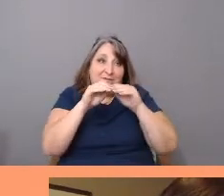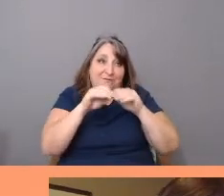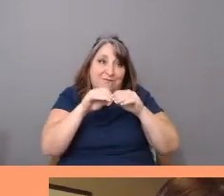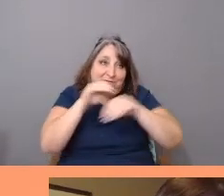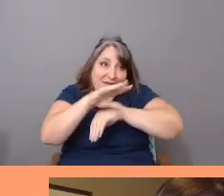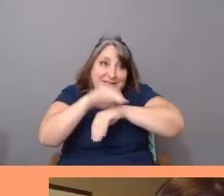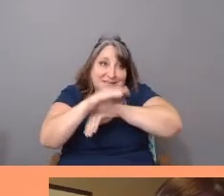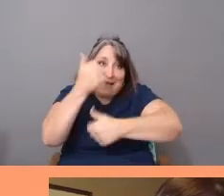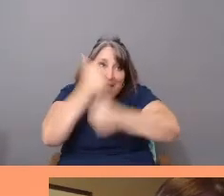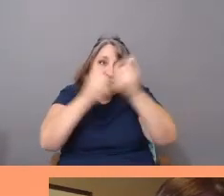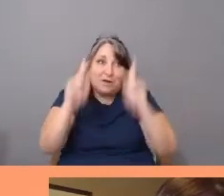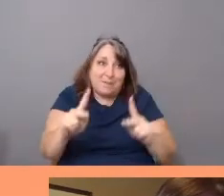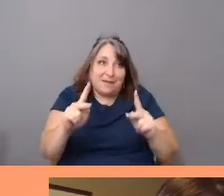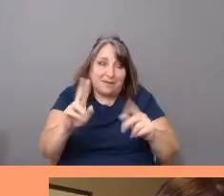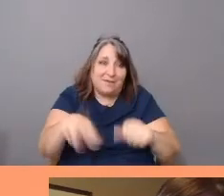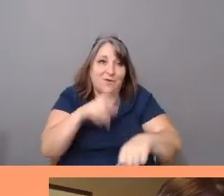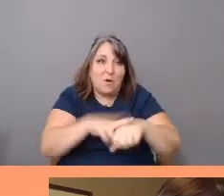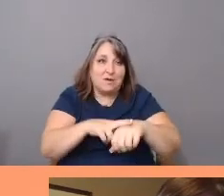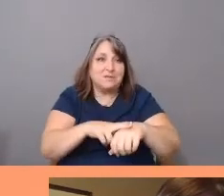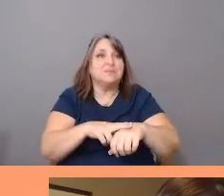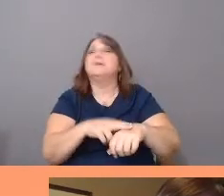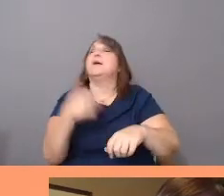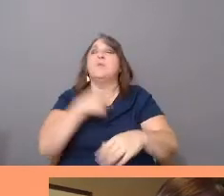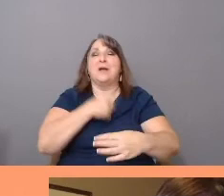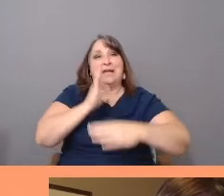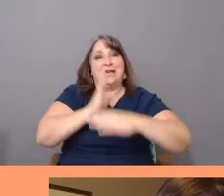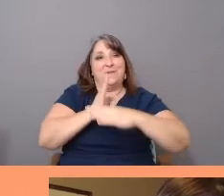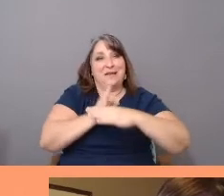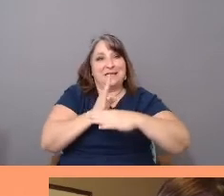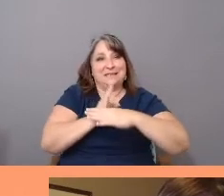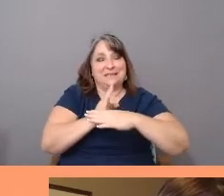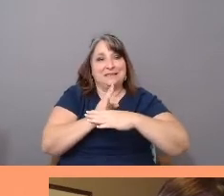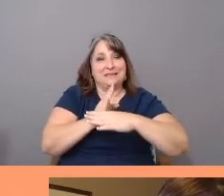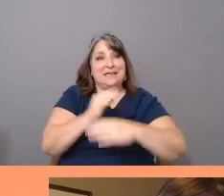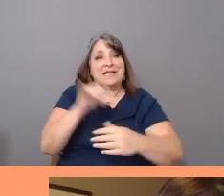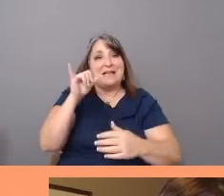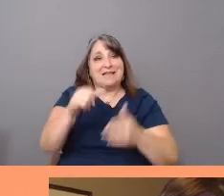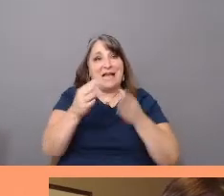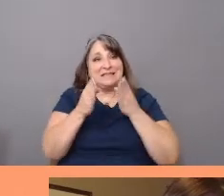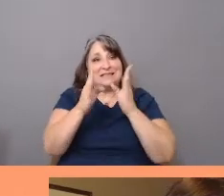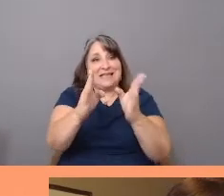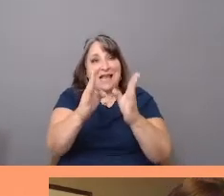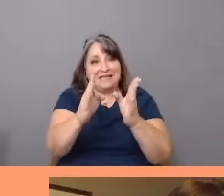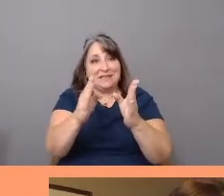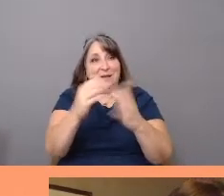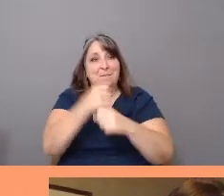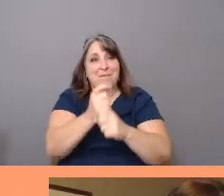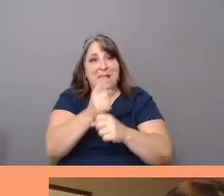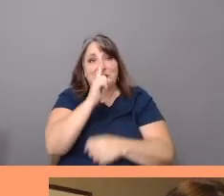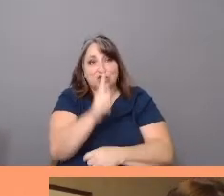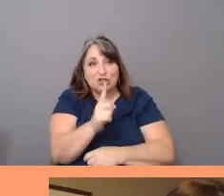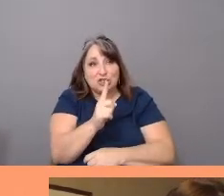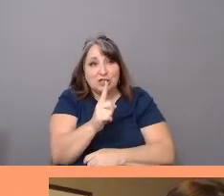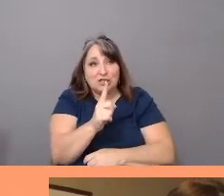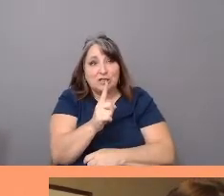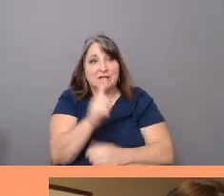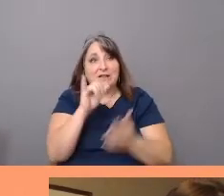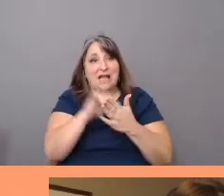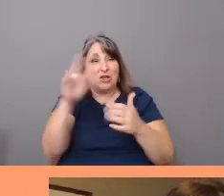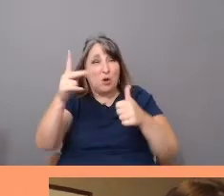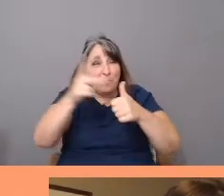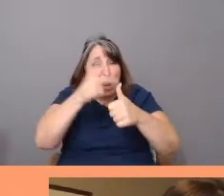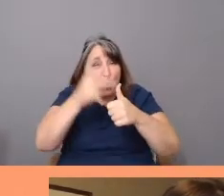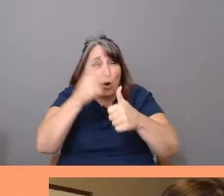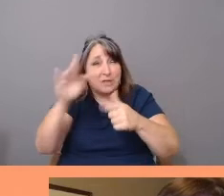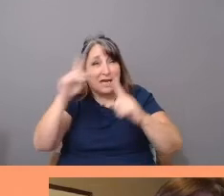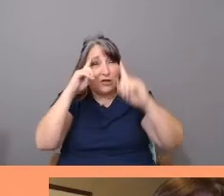more specifically the intermediaries and the sales agents as intermediaries. In that sense, just be sure that your priorities and your